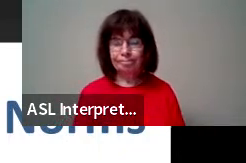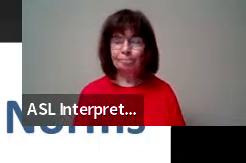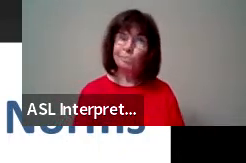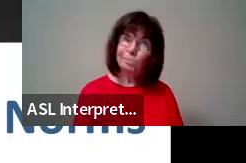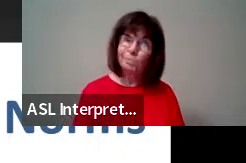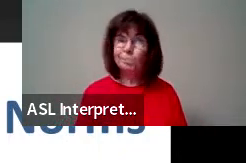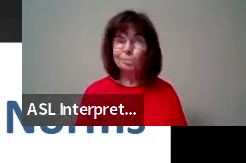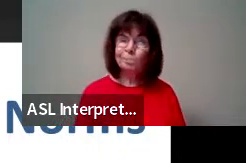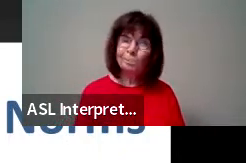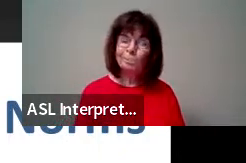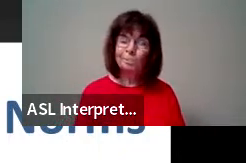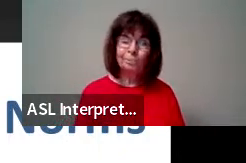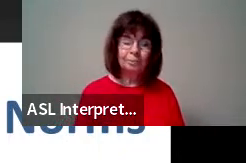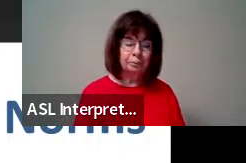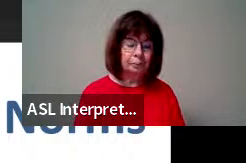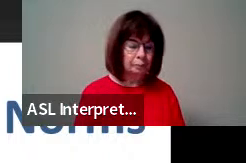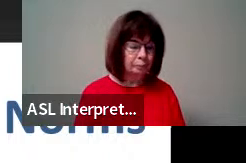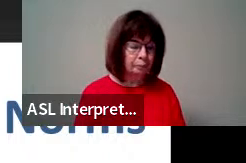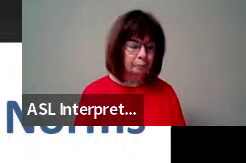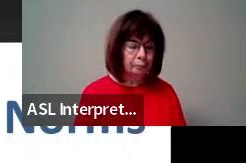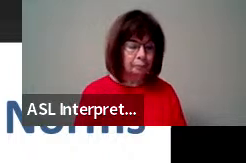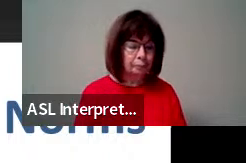Hey.